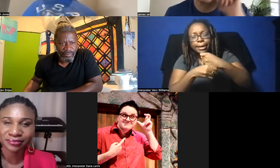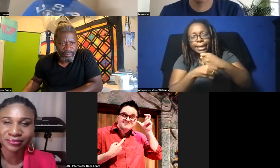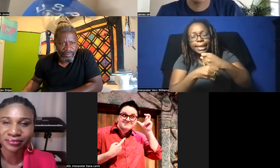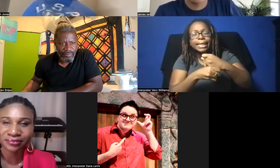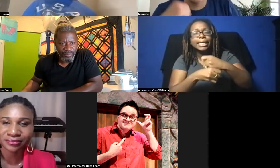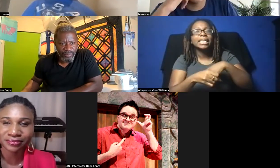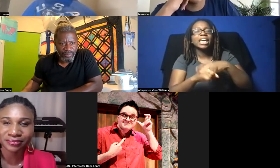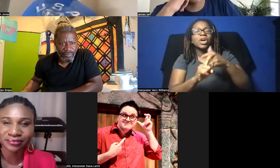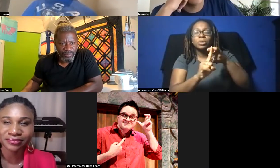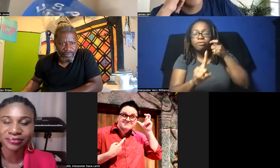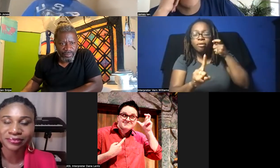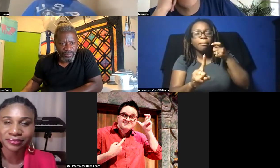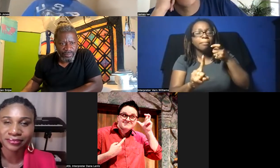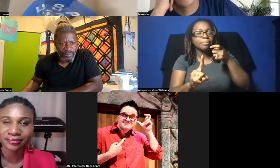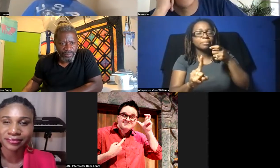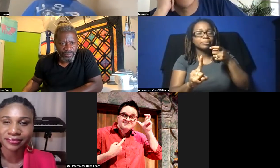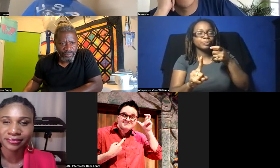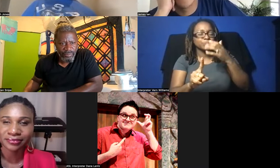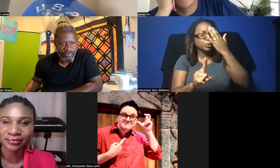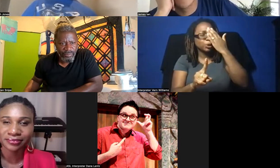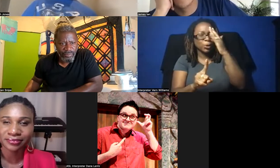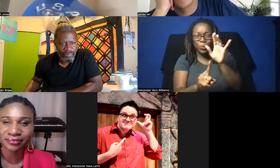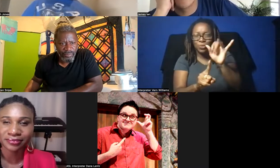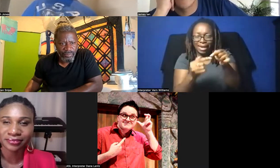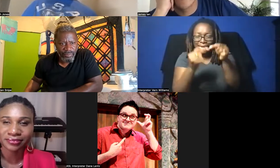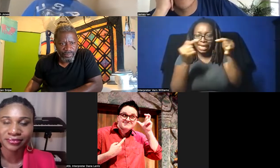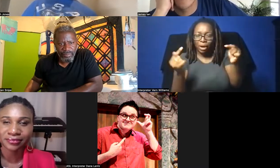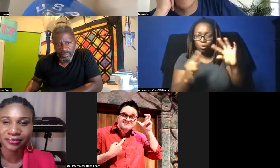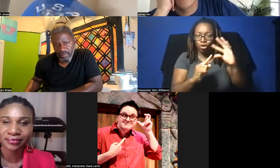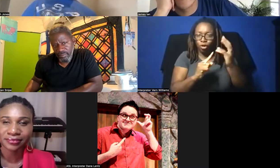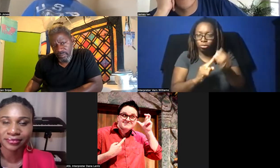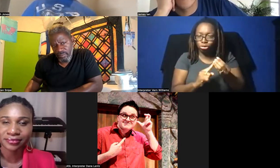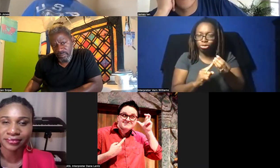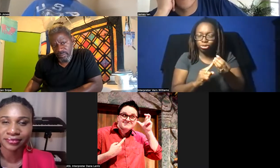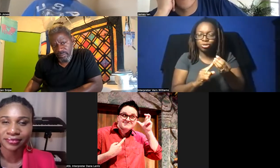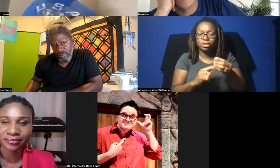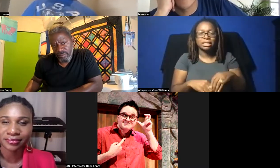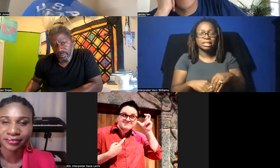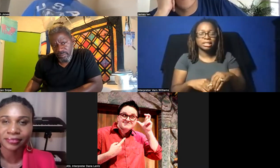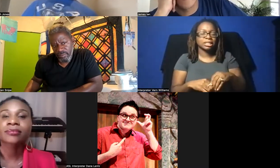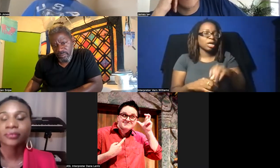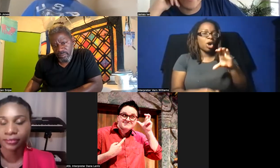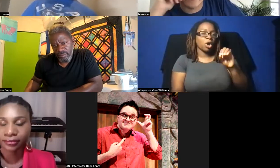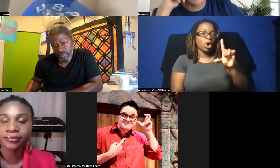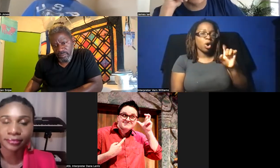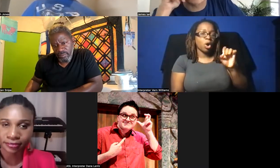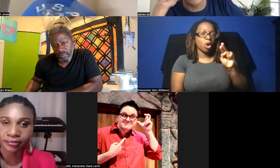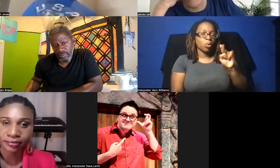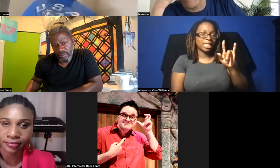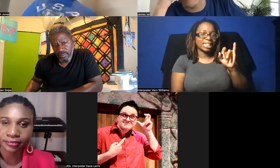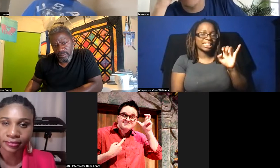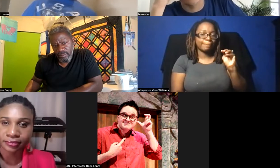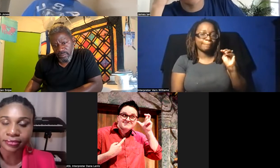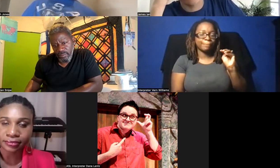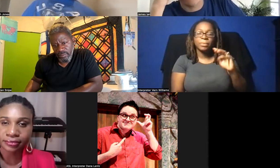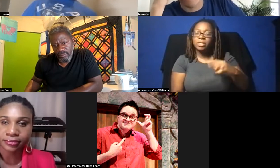out of, that counterculture of, colonialism. So I think when I think from like a